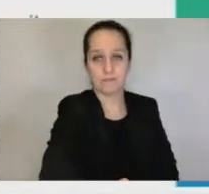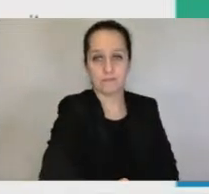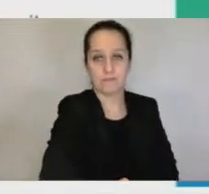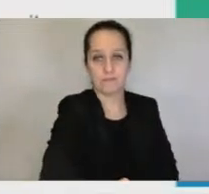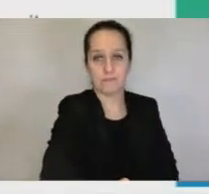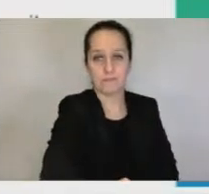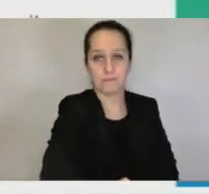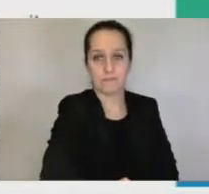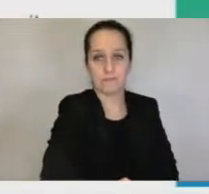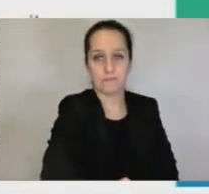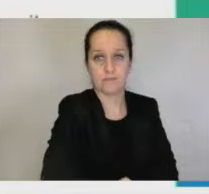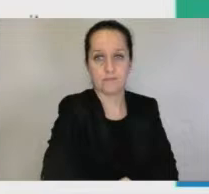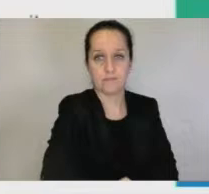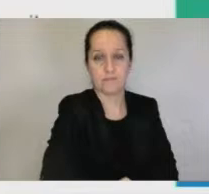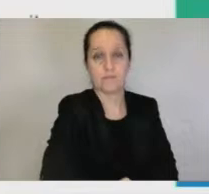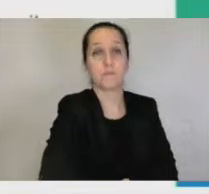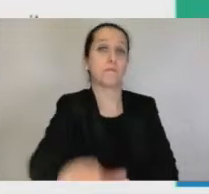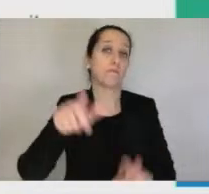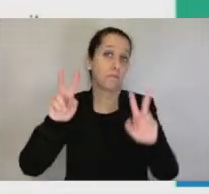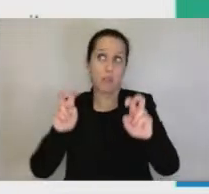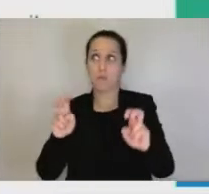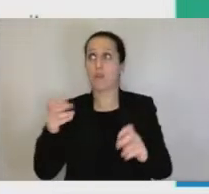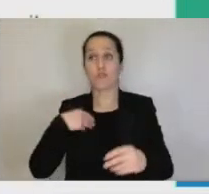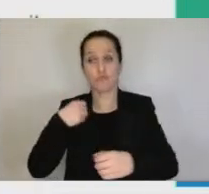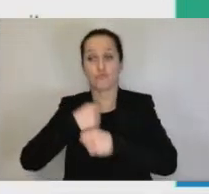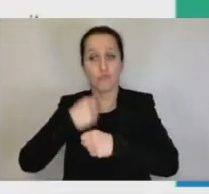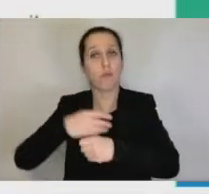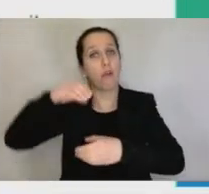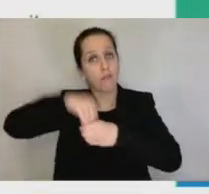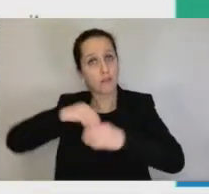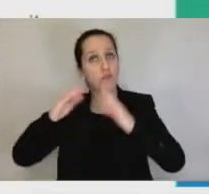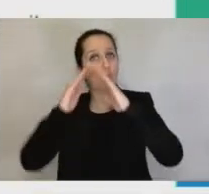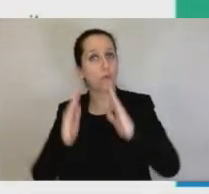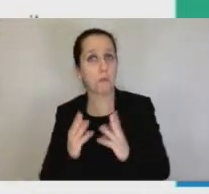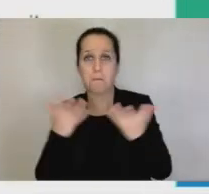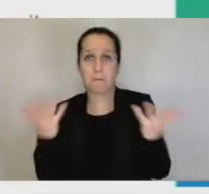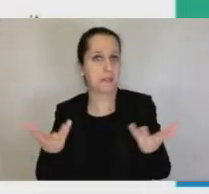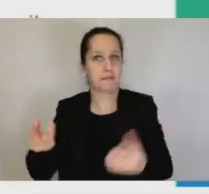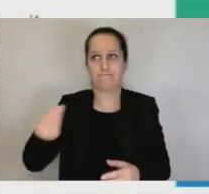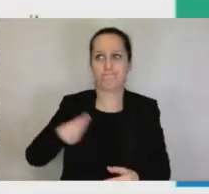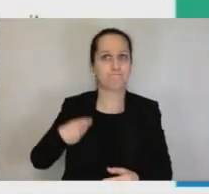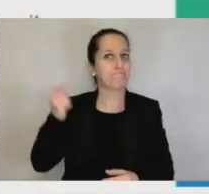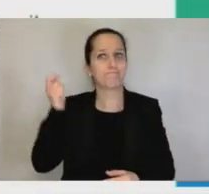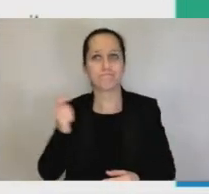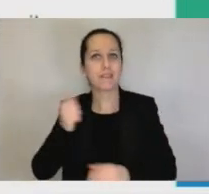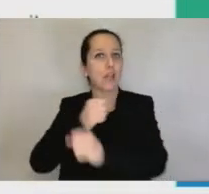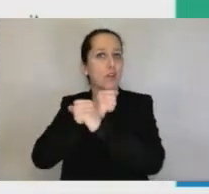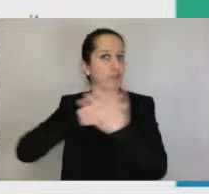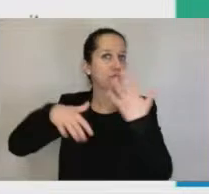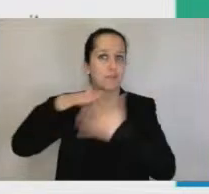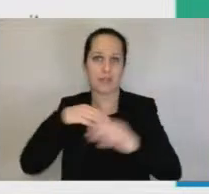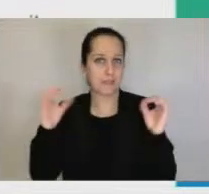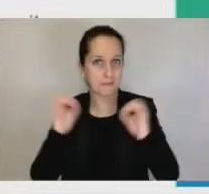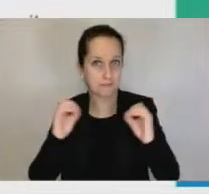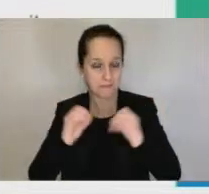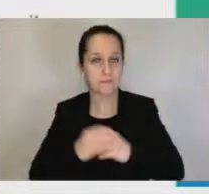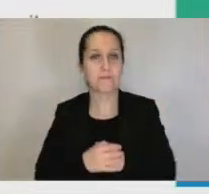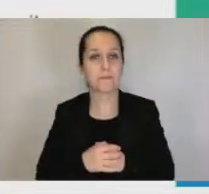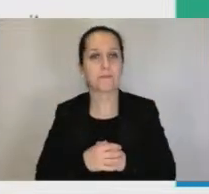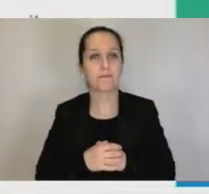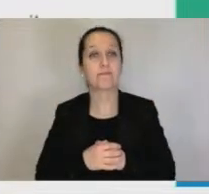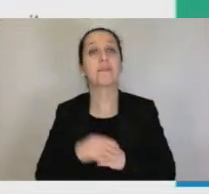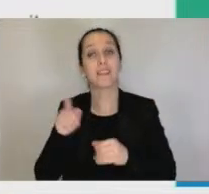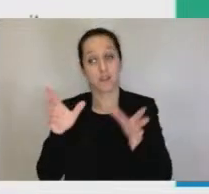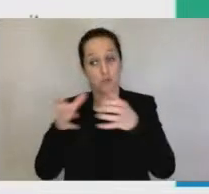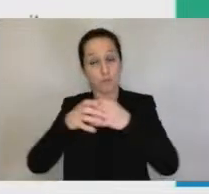a different pension in these Social Security systems. This